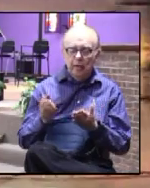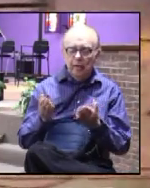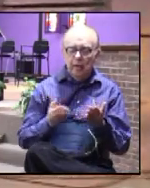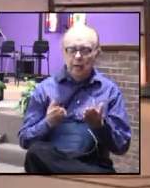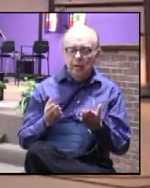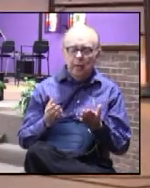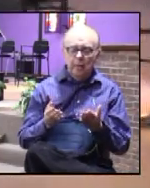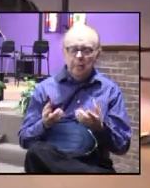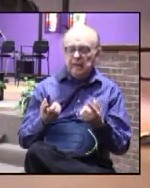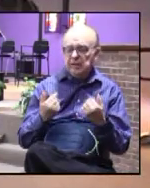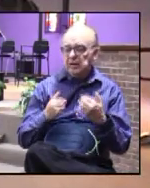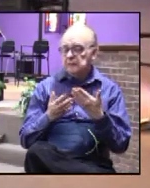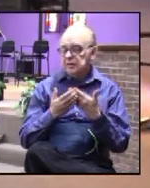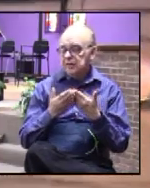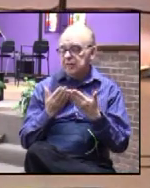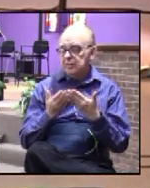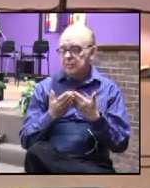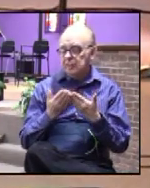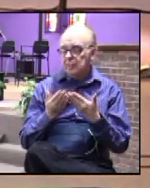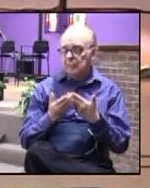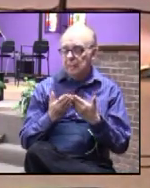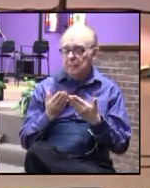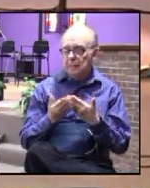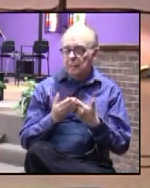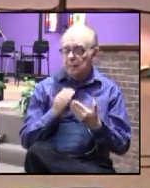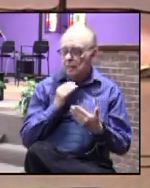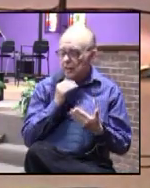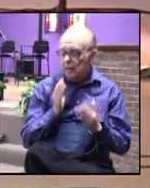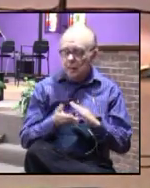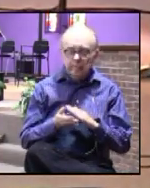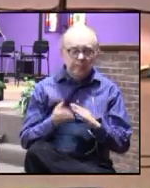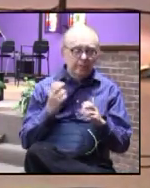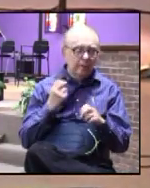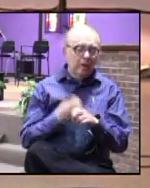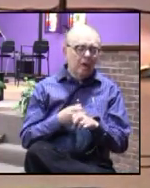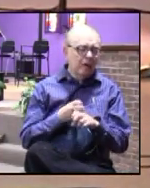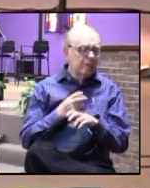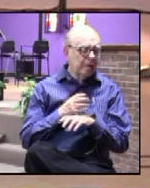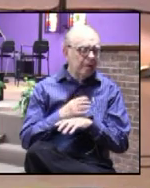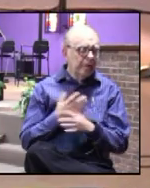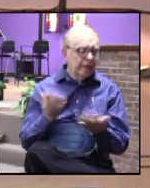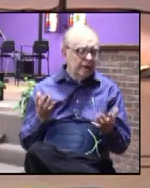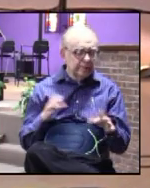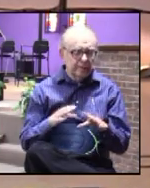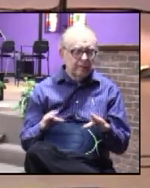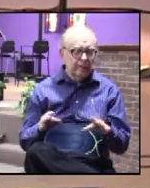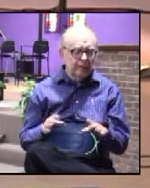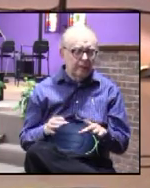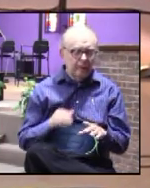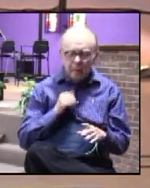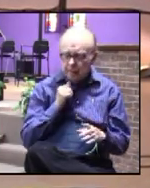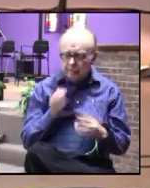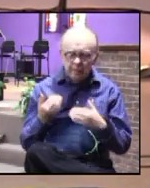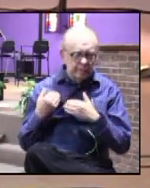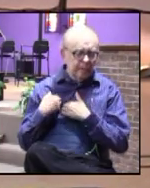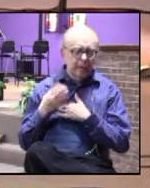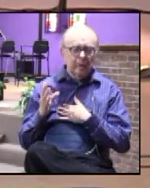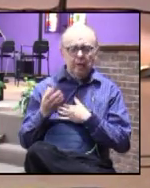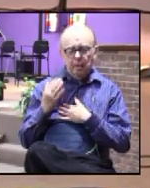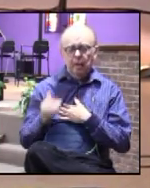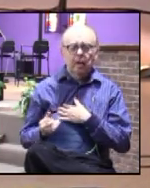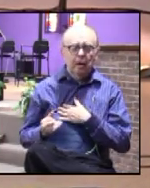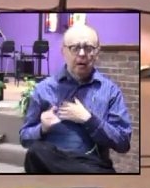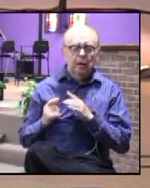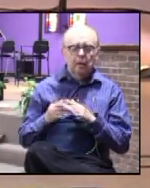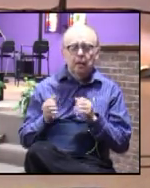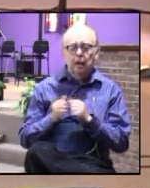service comes easy. It doesn't become a difficult task. It doesn't become a burden. Why am I starting